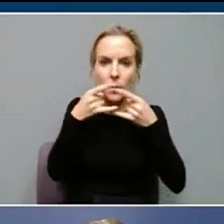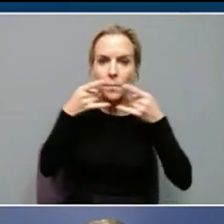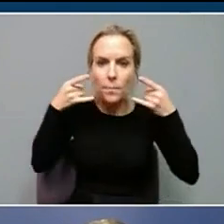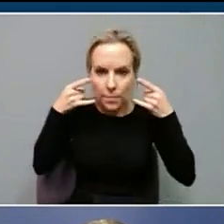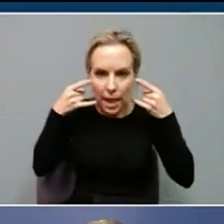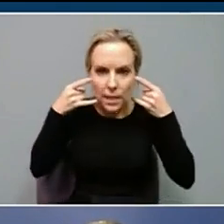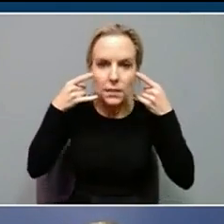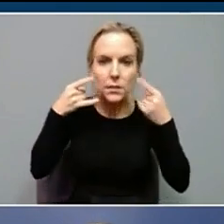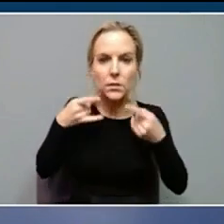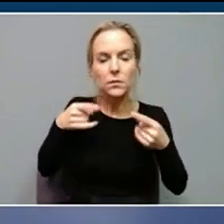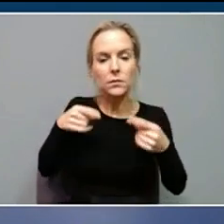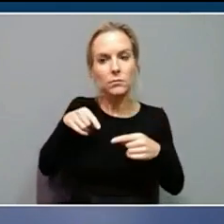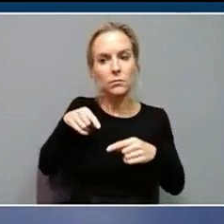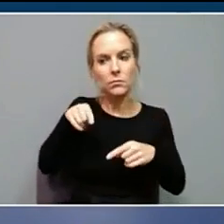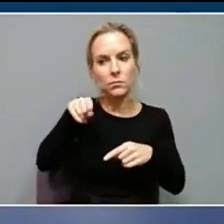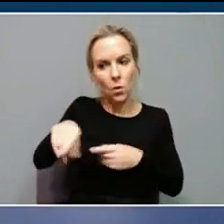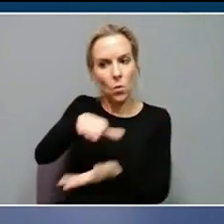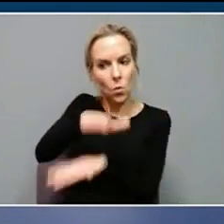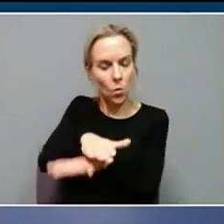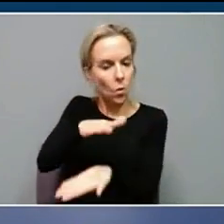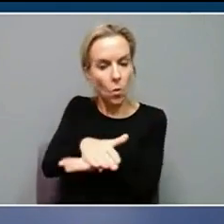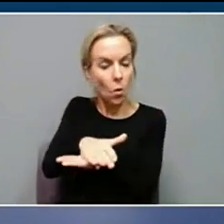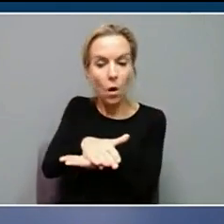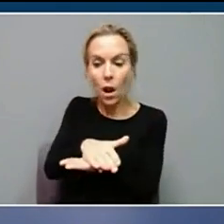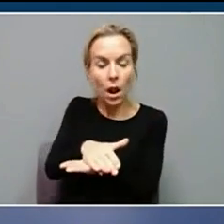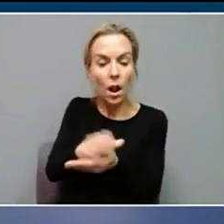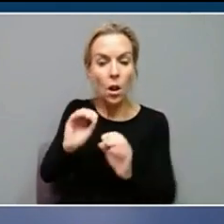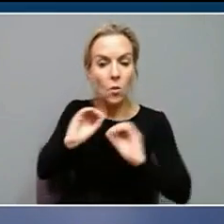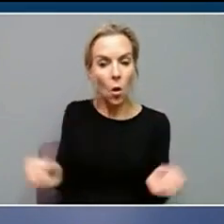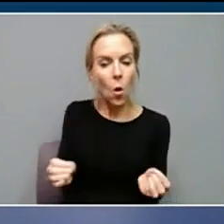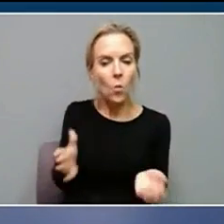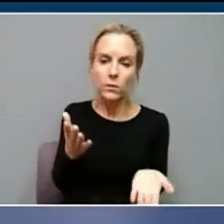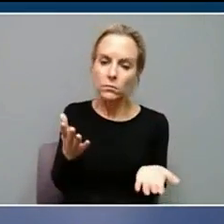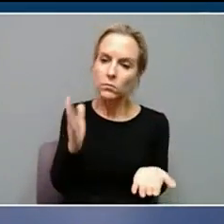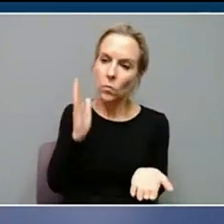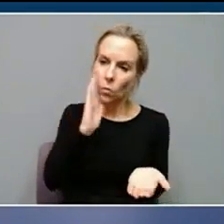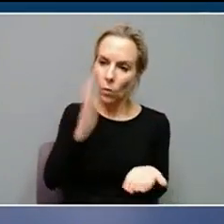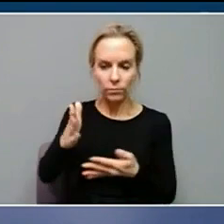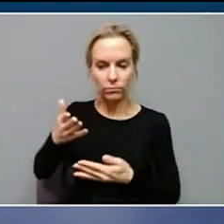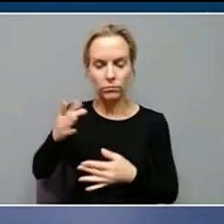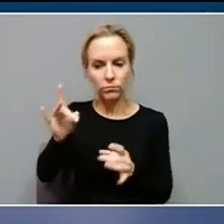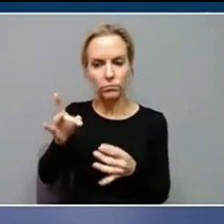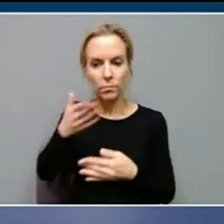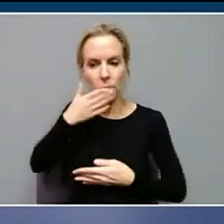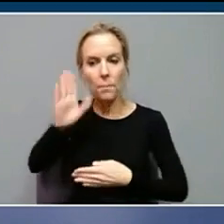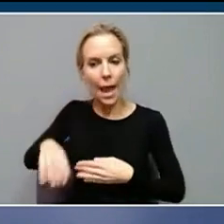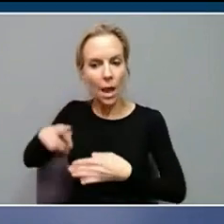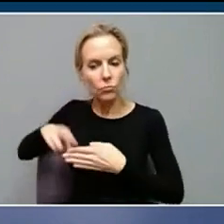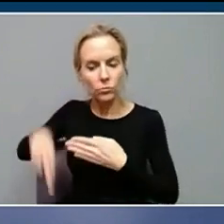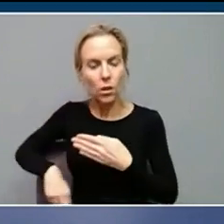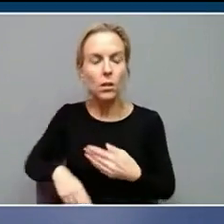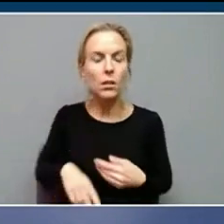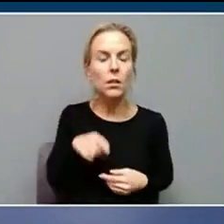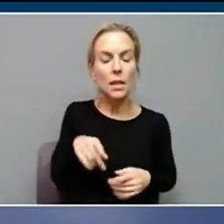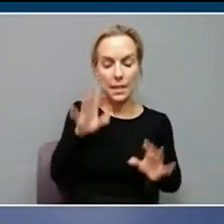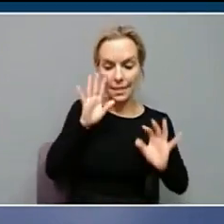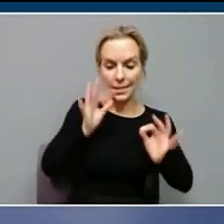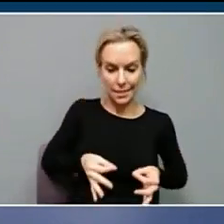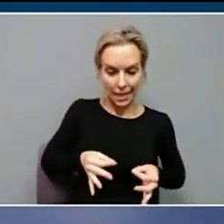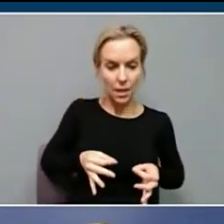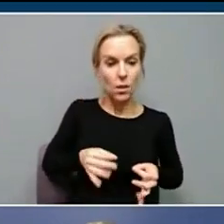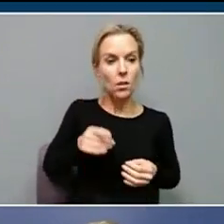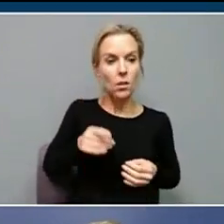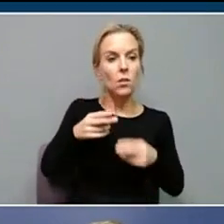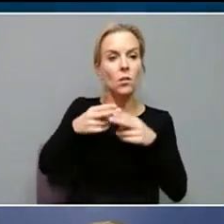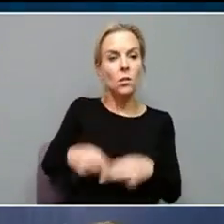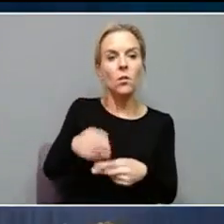school or we will see bad results. You know, that decision on broader masking,